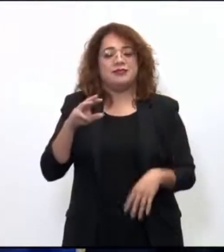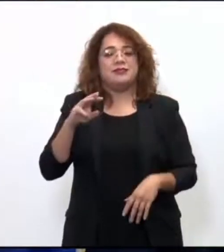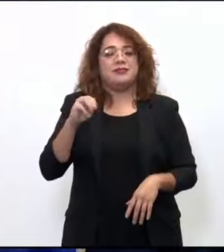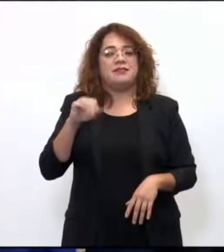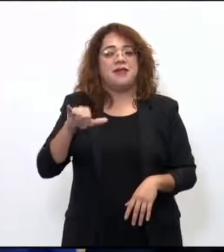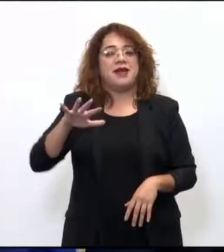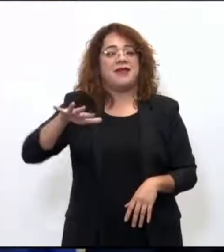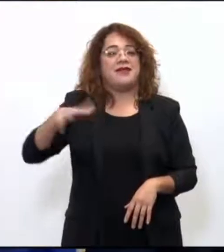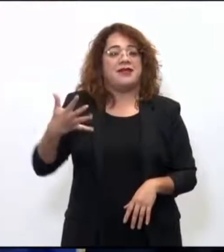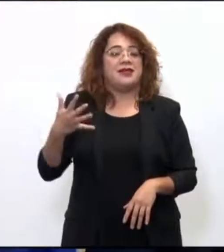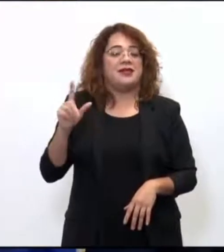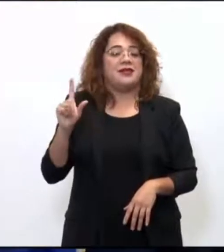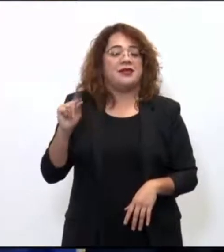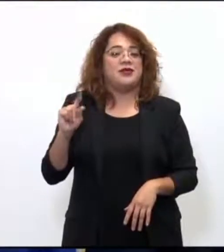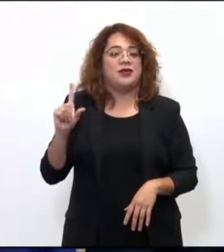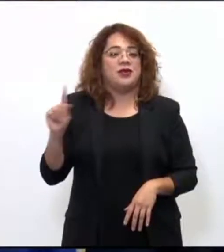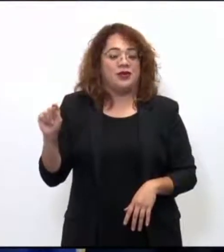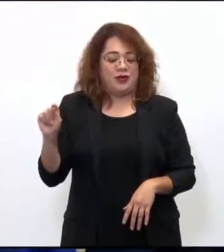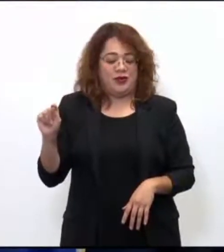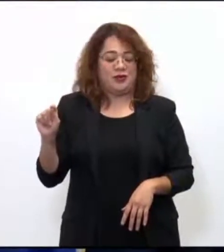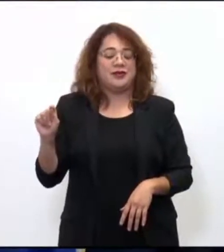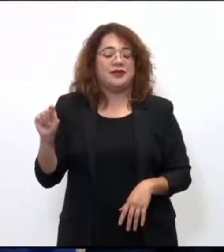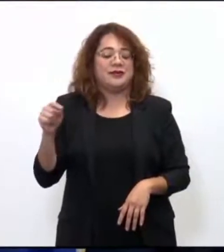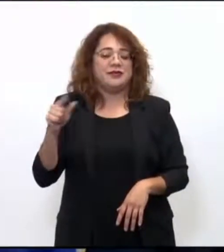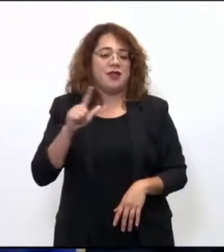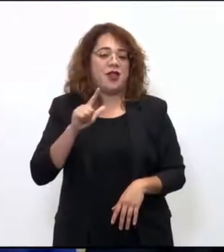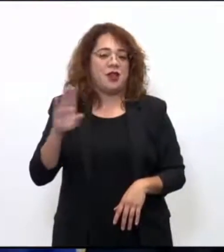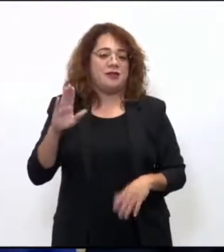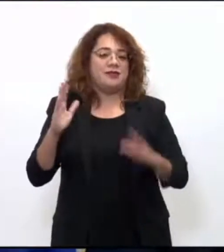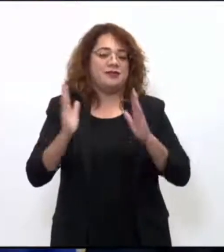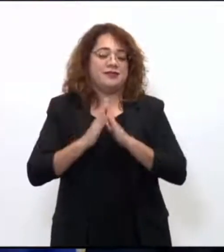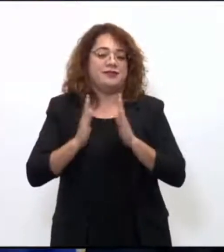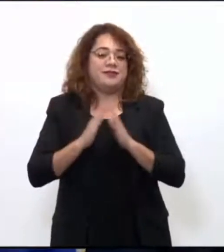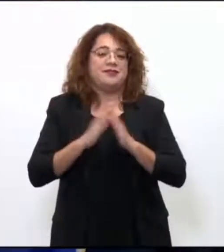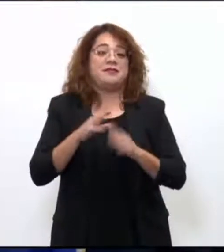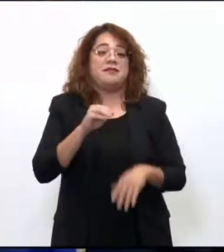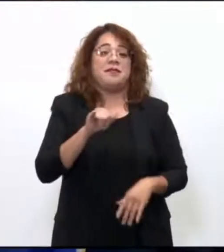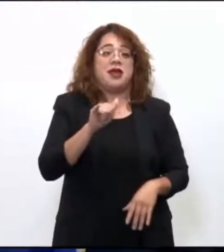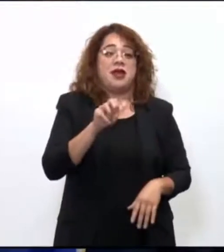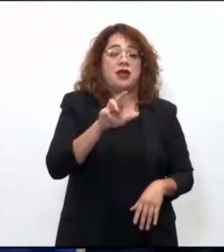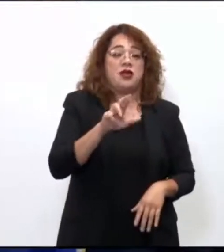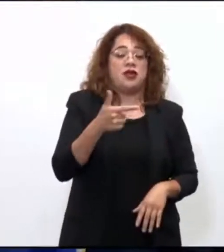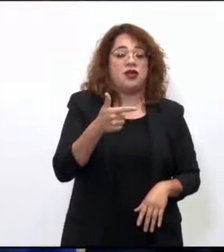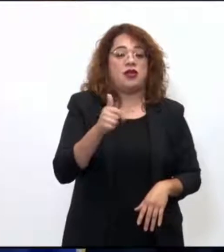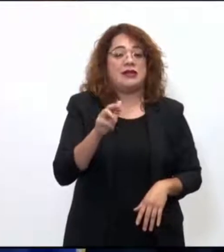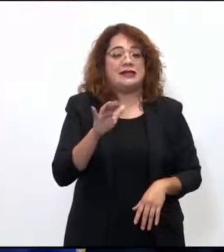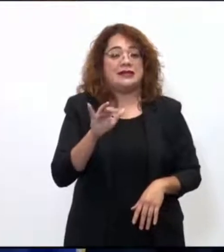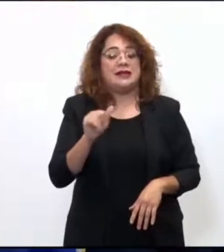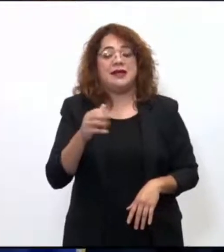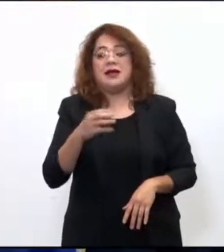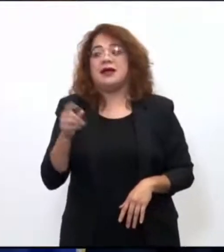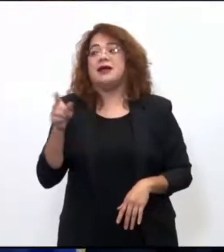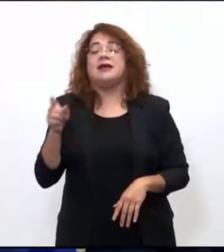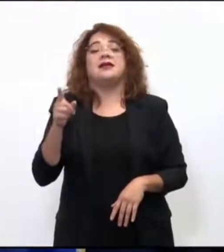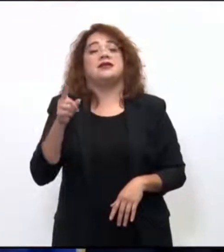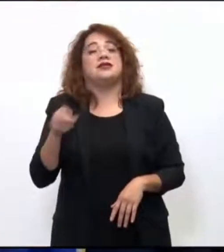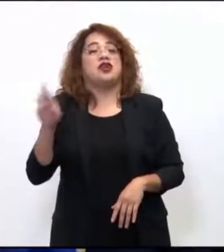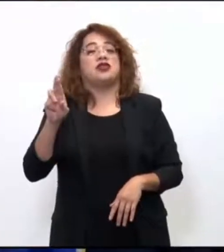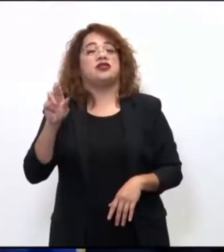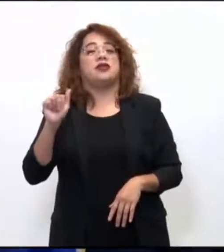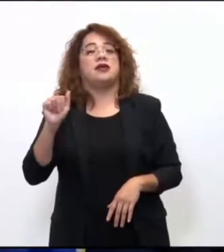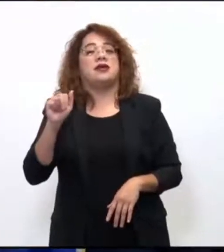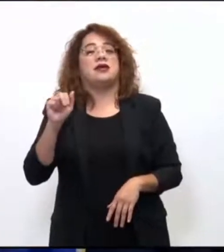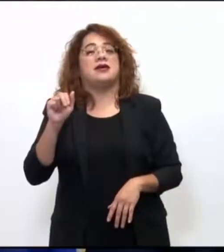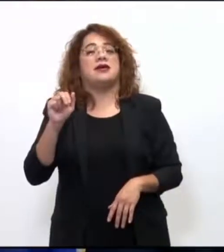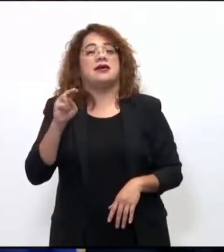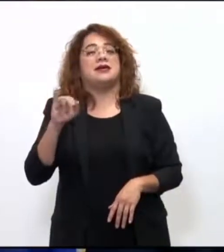del 2021 con el alcalde Robert García y la doctora Anissa Davis, nuestra oficial de salud de la ciudad,